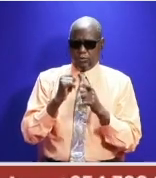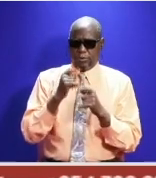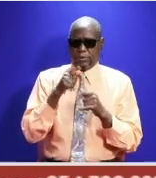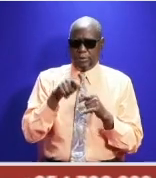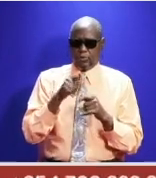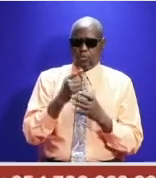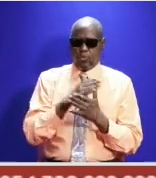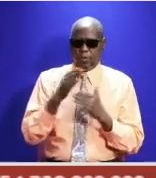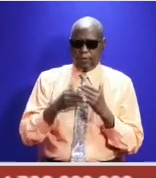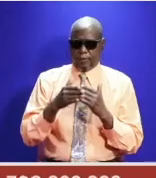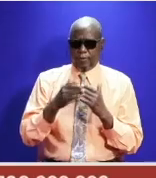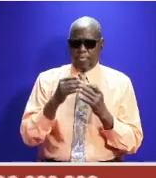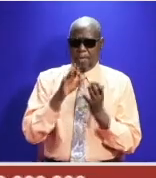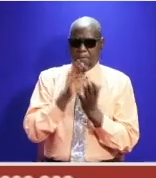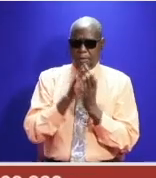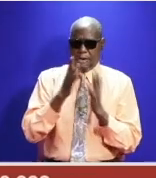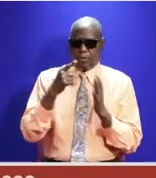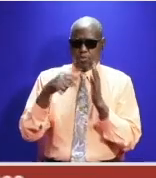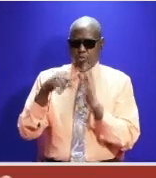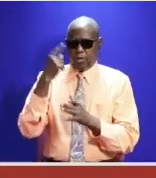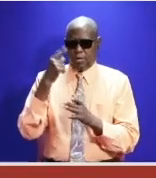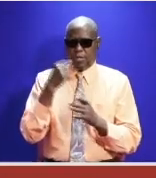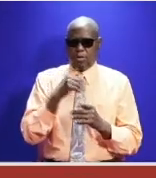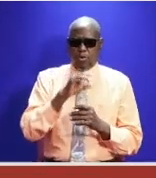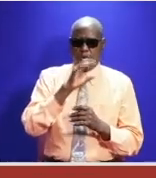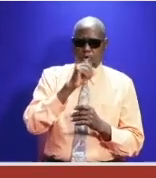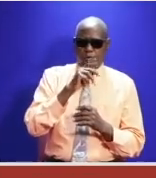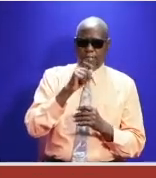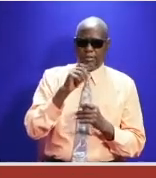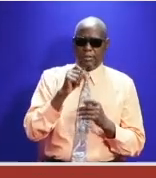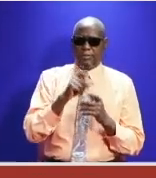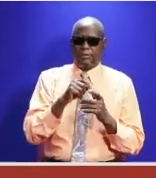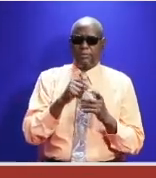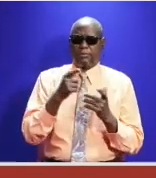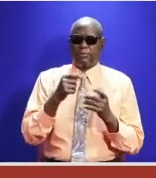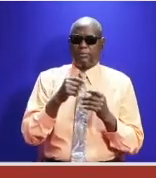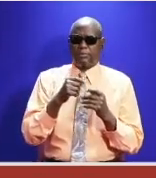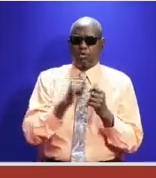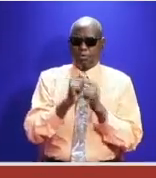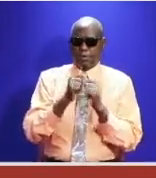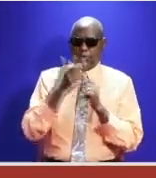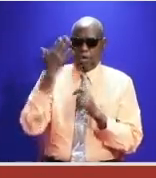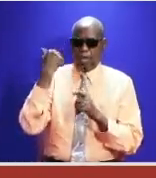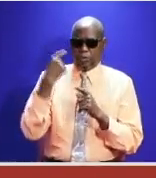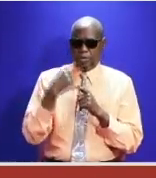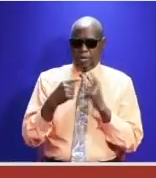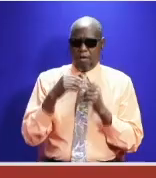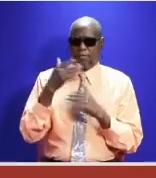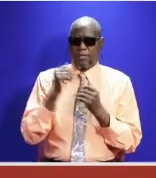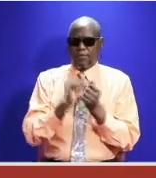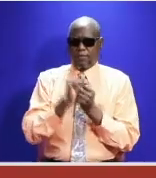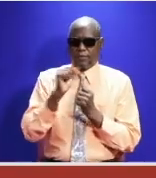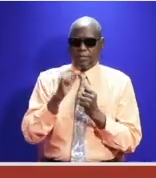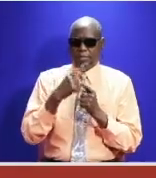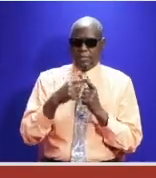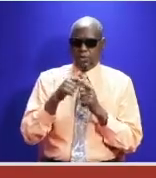weekend. The Bankers won the coveted league title last year after a 15-year wait are